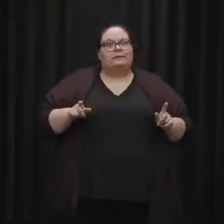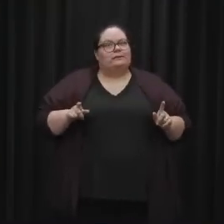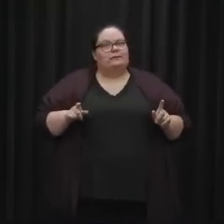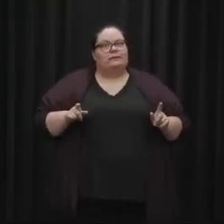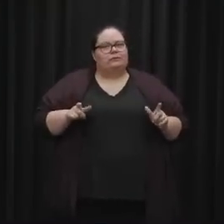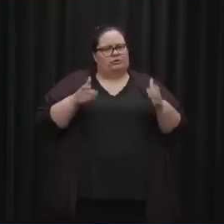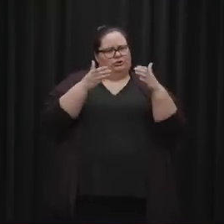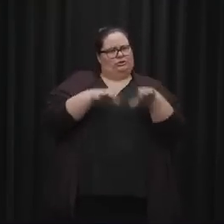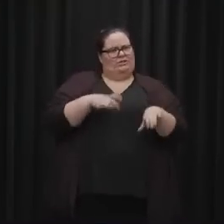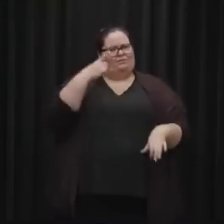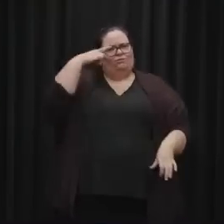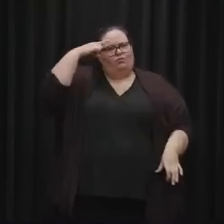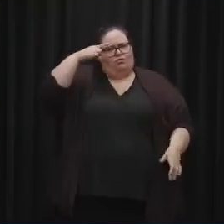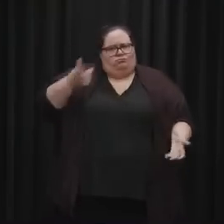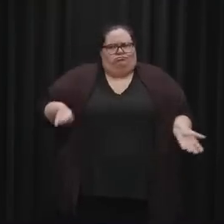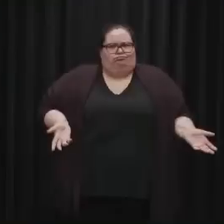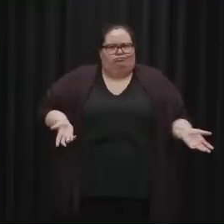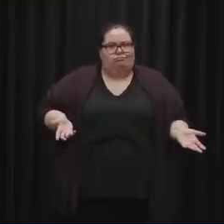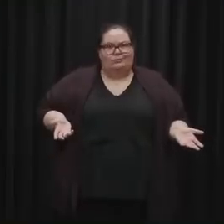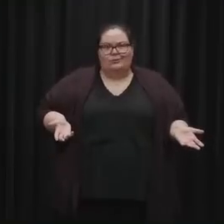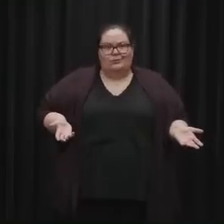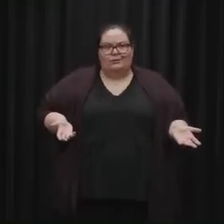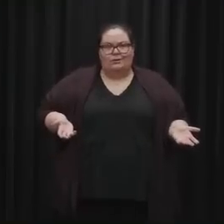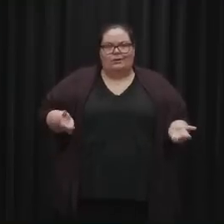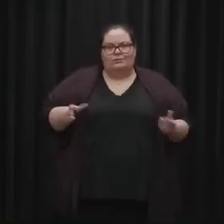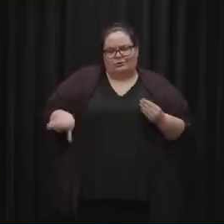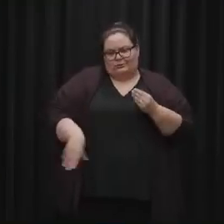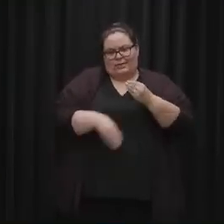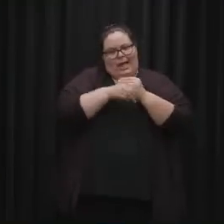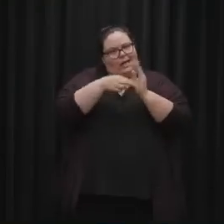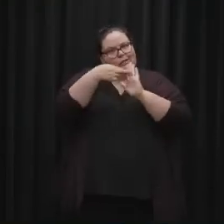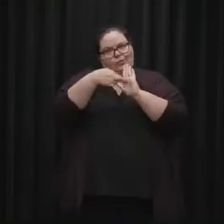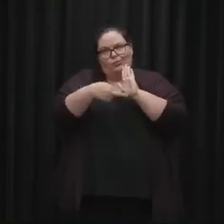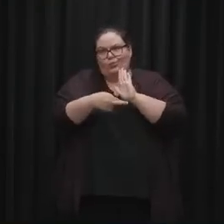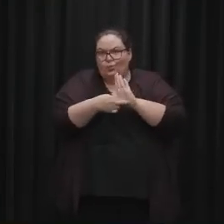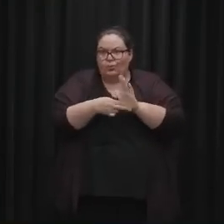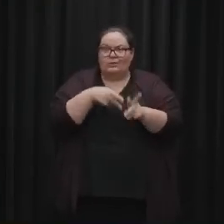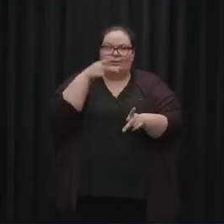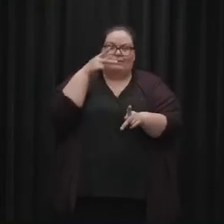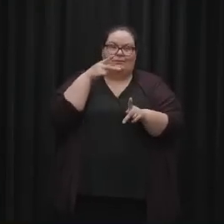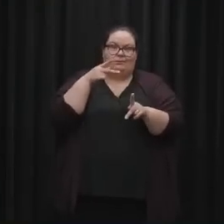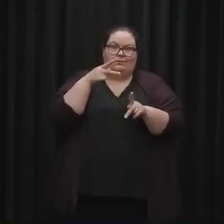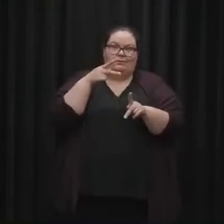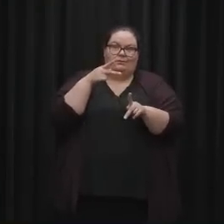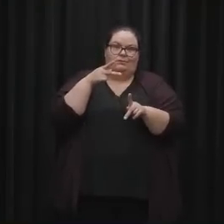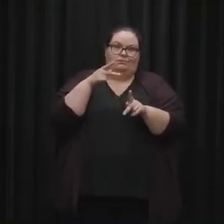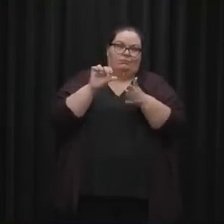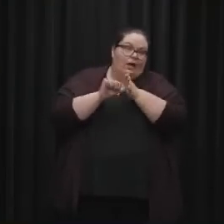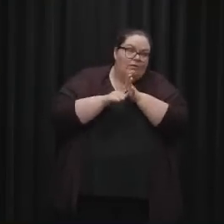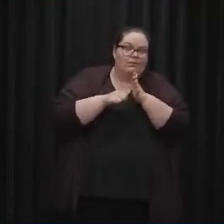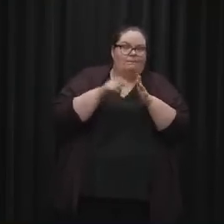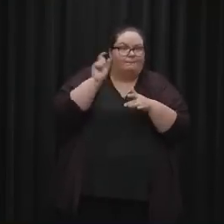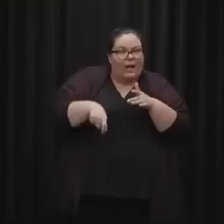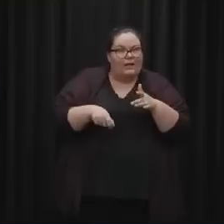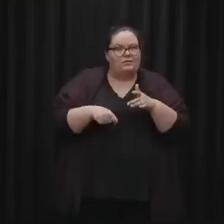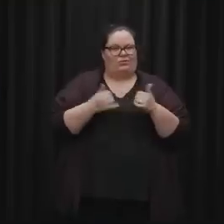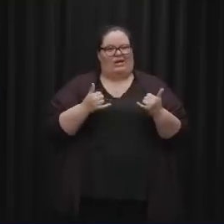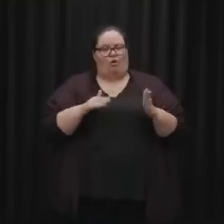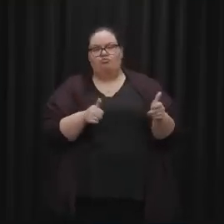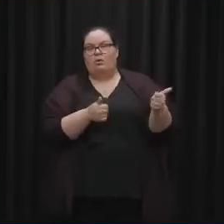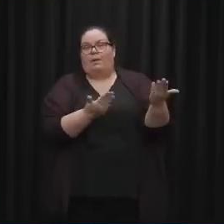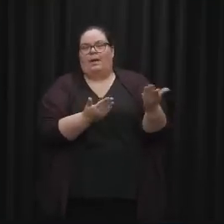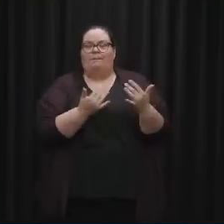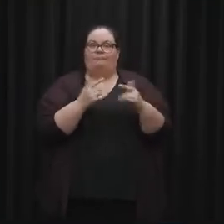we don't want to take any chances. So it's just another added measure to insist upon it, as opposed to right now where we're